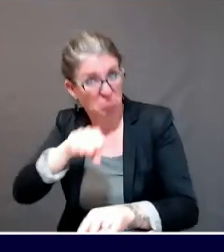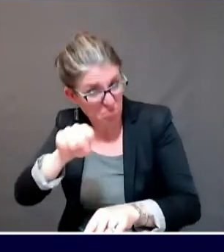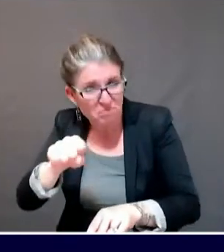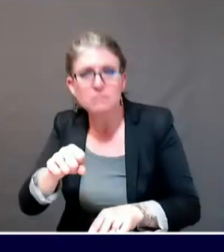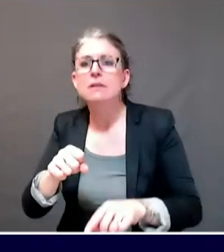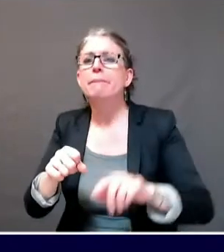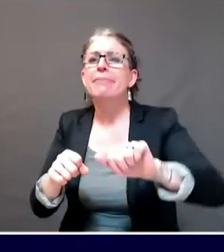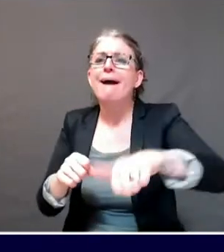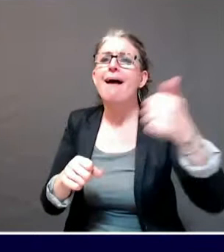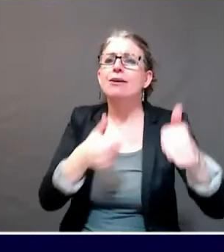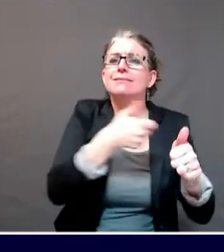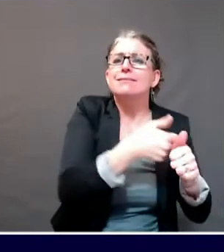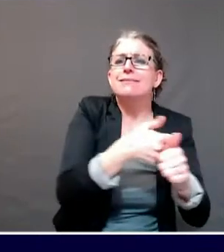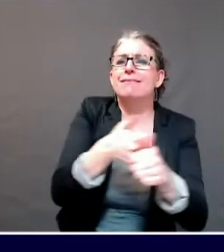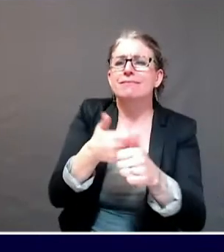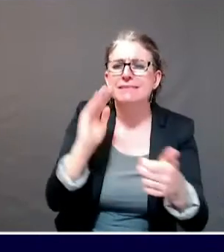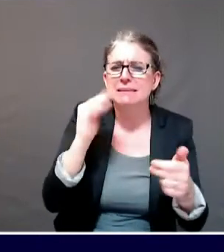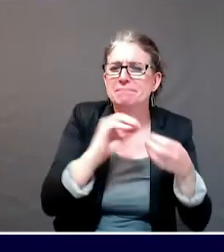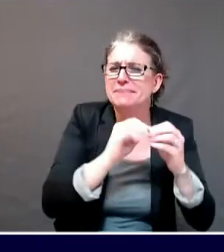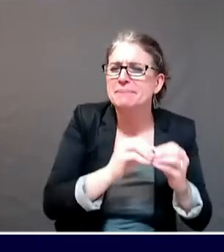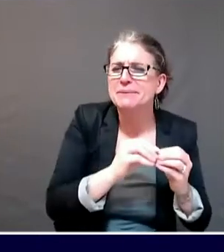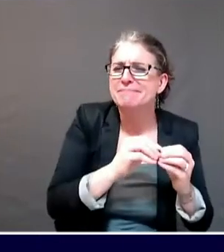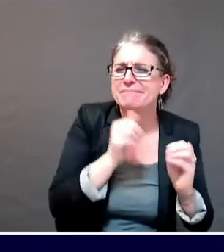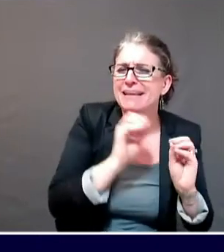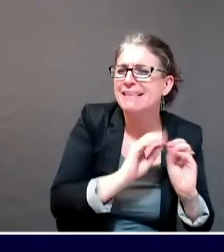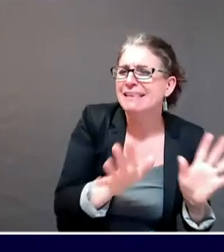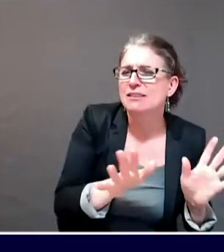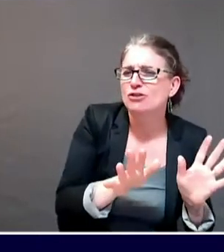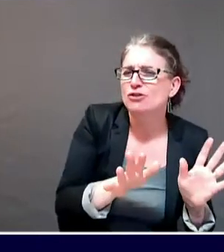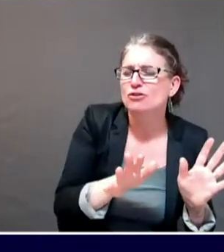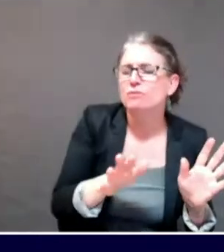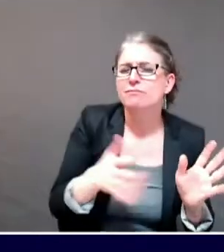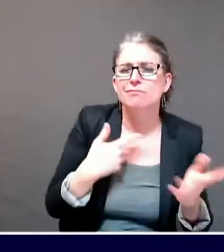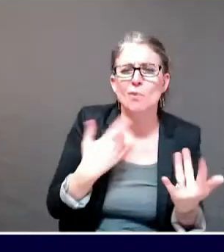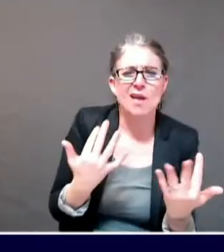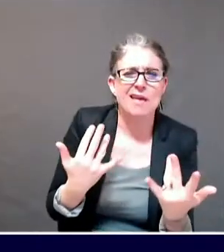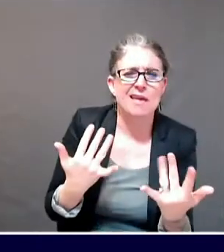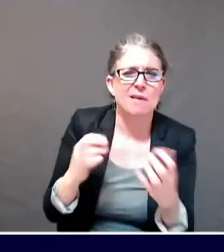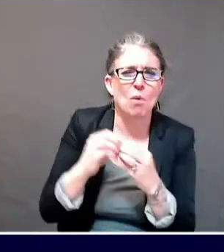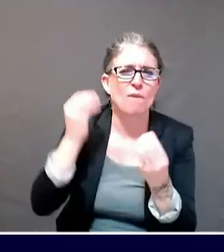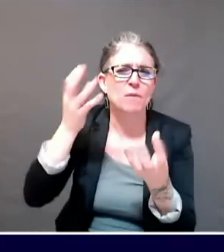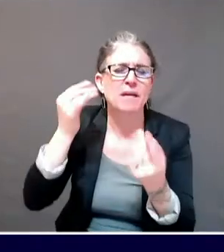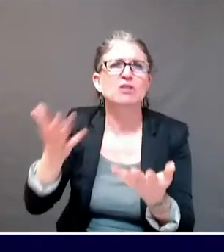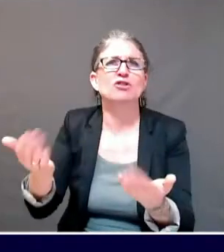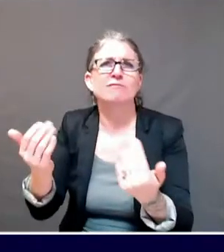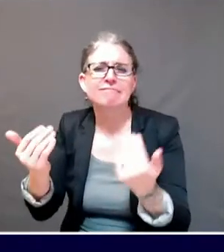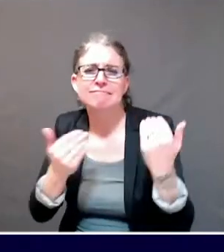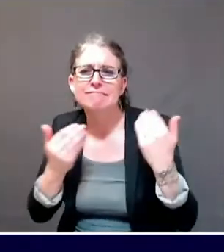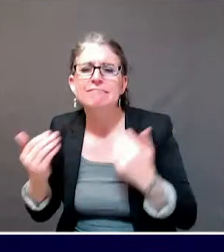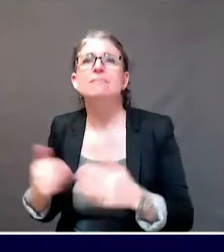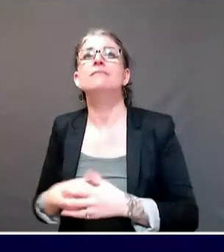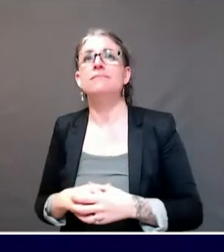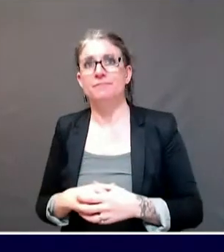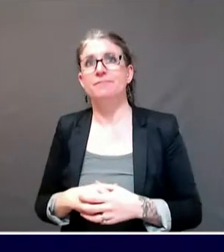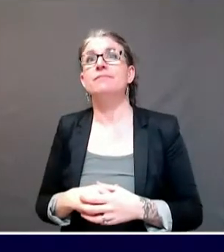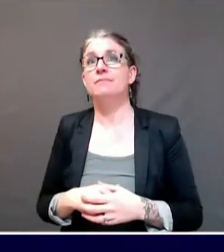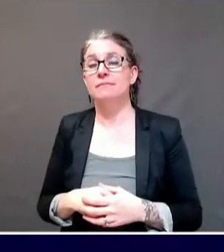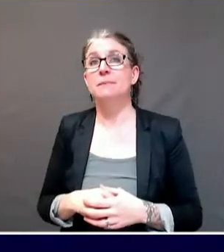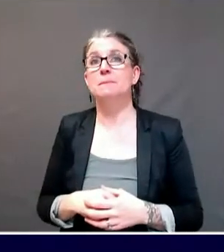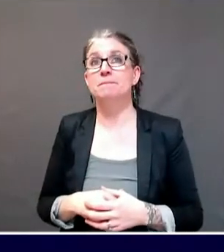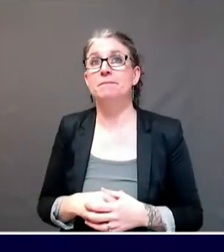them toolkits and FAQs for their healthcare staff to answer some of the questions that their staff may have